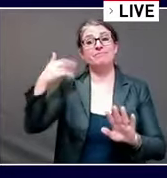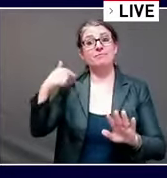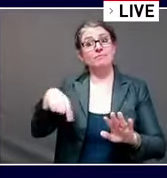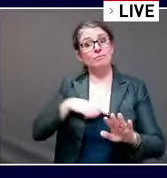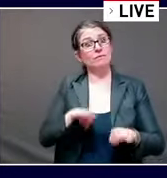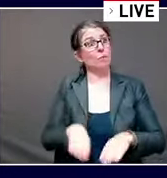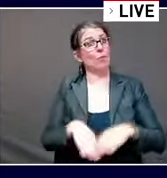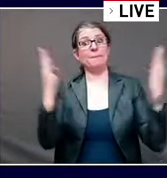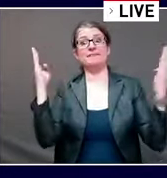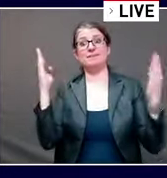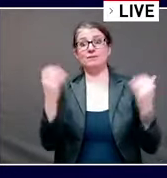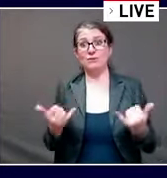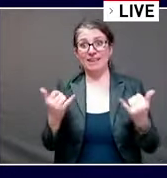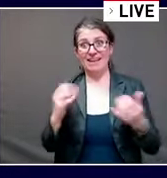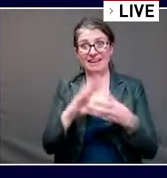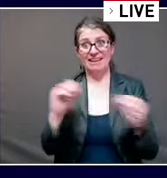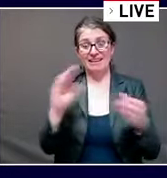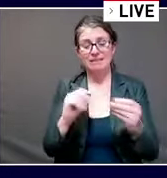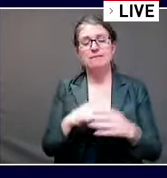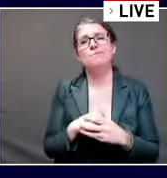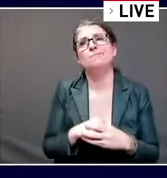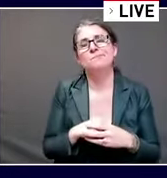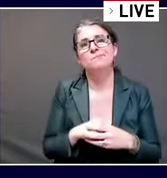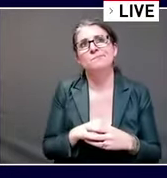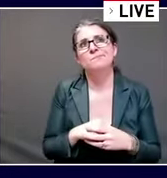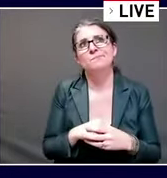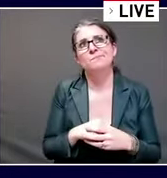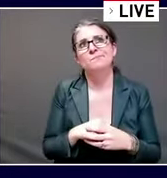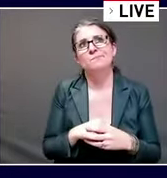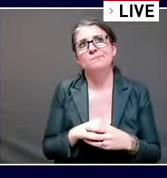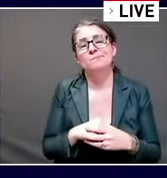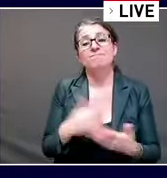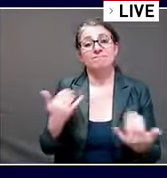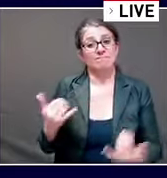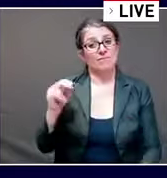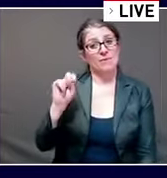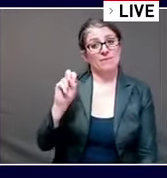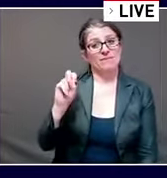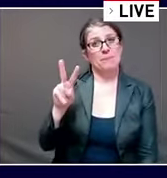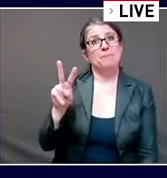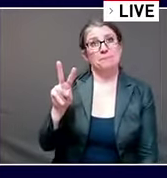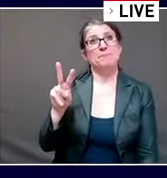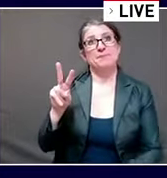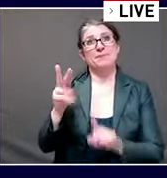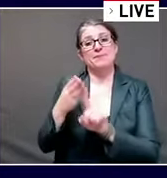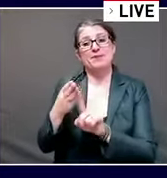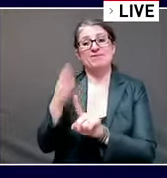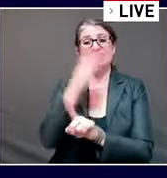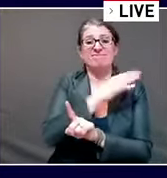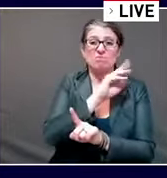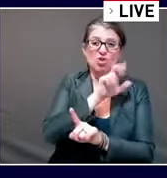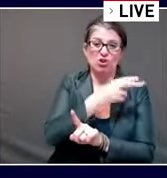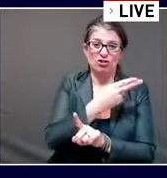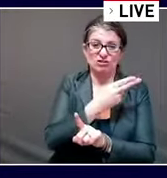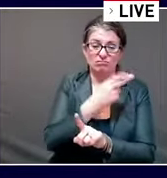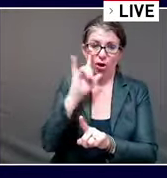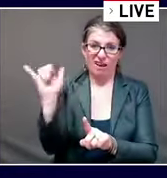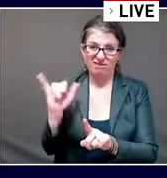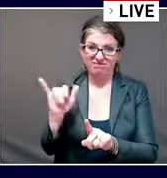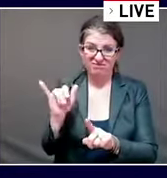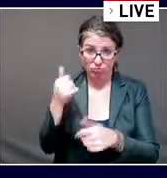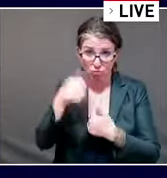through now is similar to what we experienced back in March. Later this week, I want to talk with everyone about how, although it